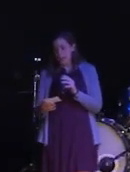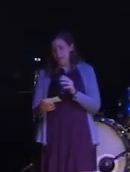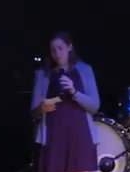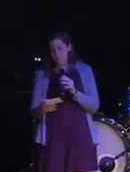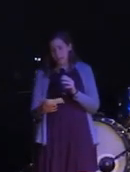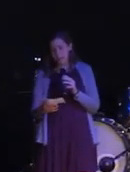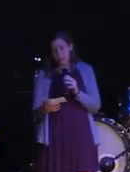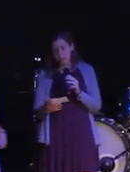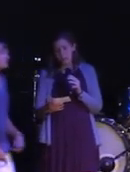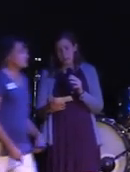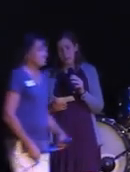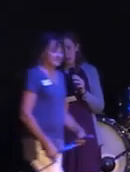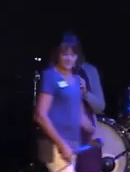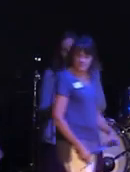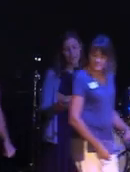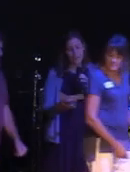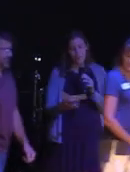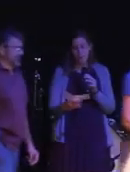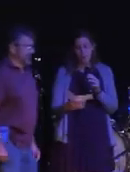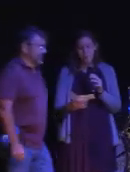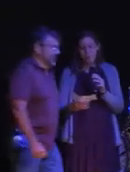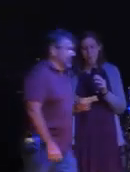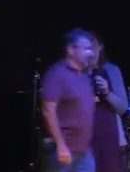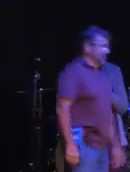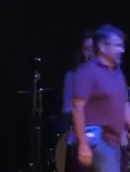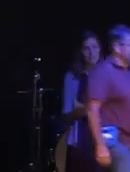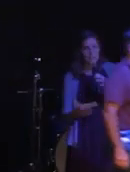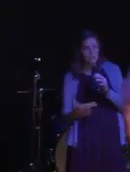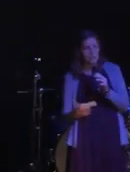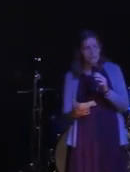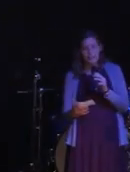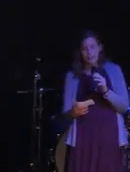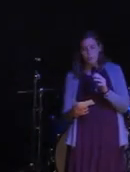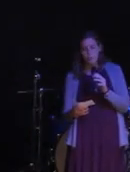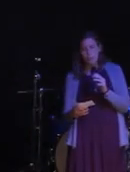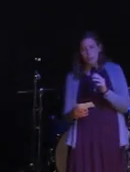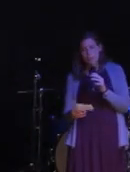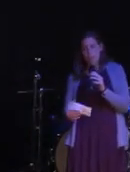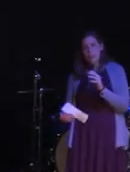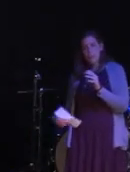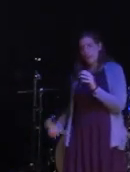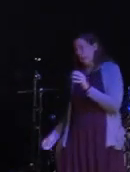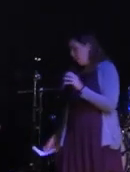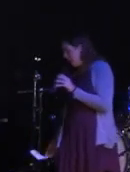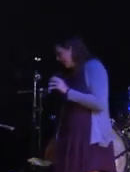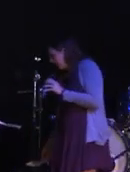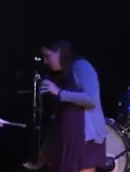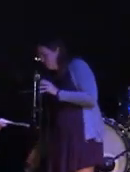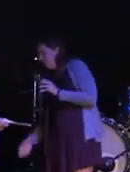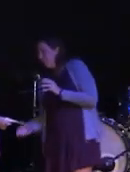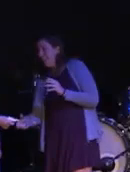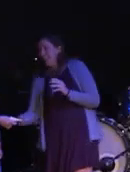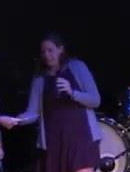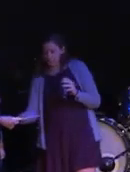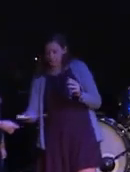And Erica the fifth, raised by Sherry and Craig Rodenberger of San Jose, California, their third